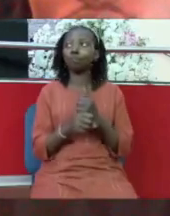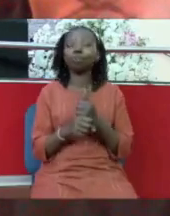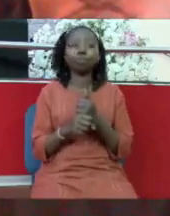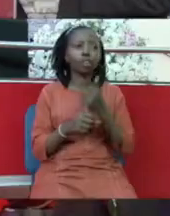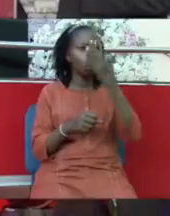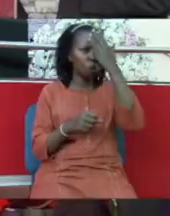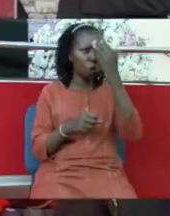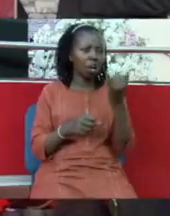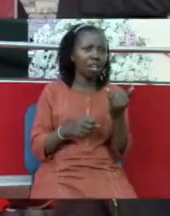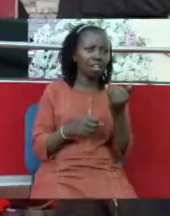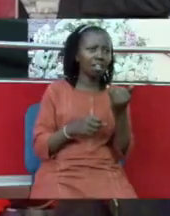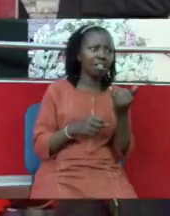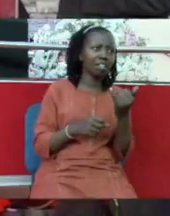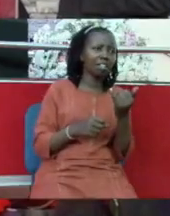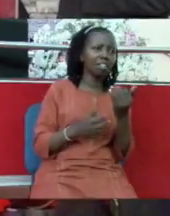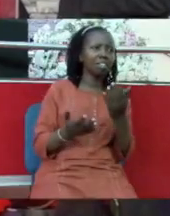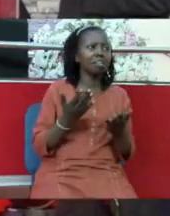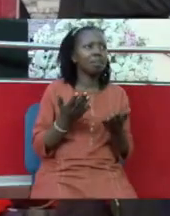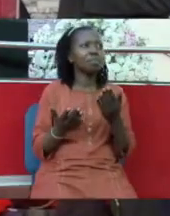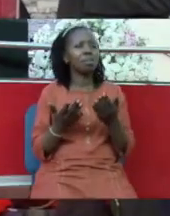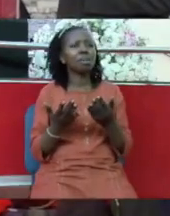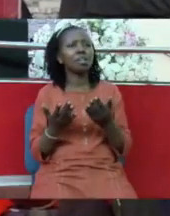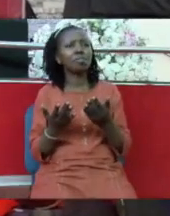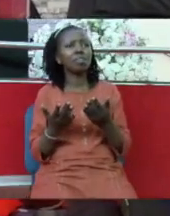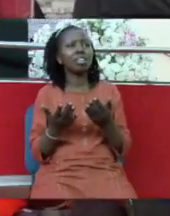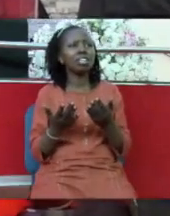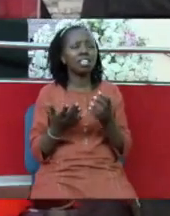Because you might find you have stepped too far into danger.